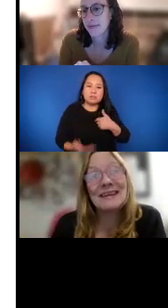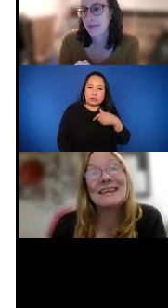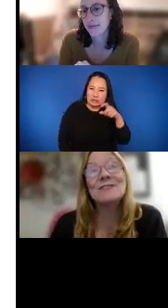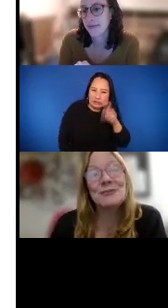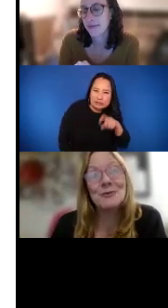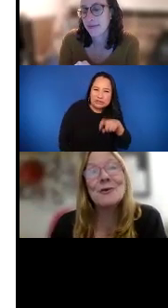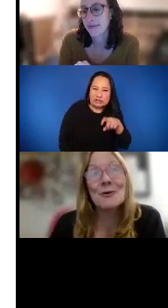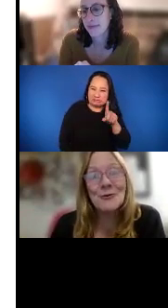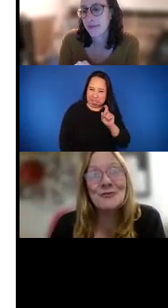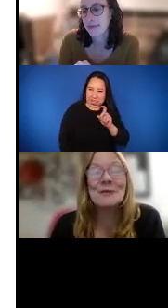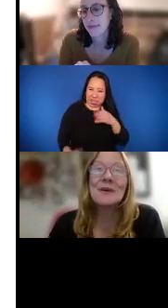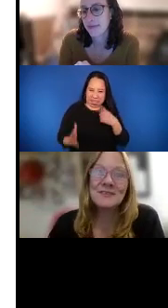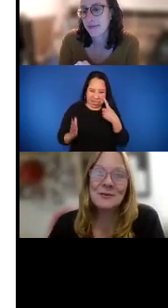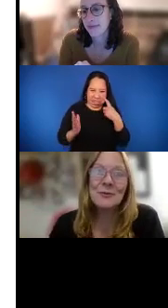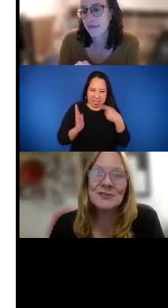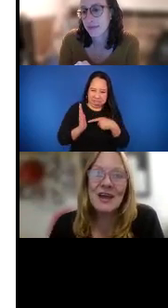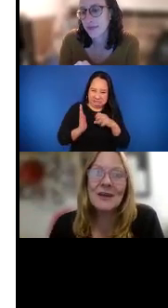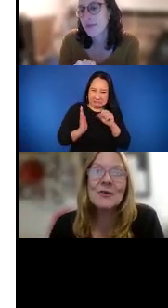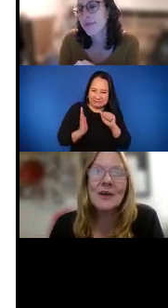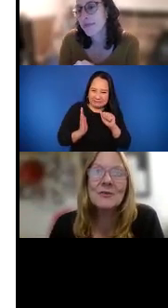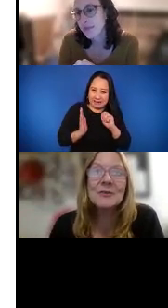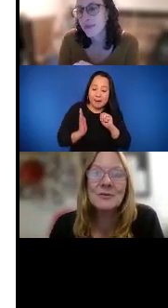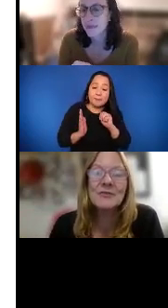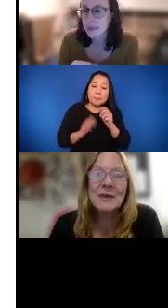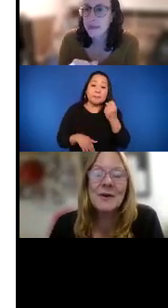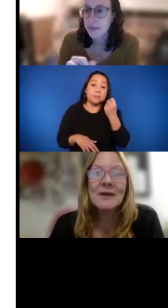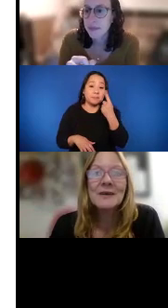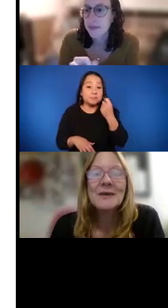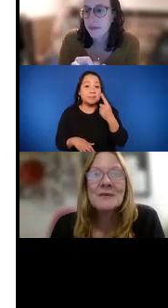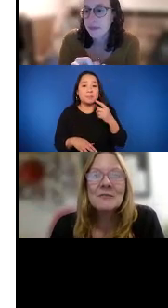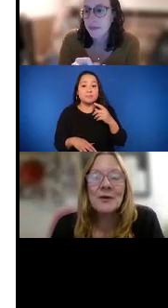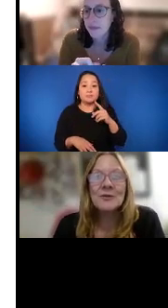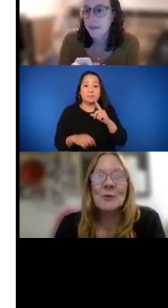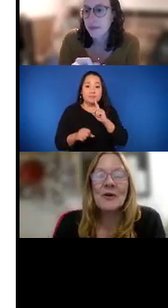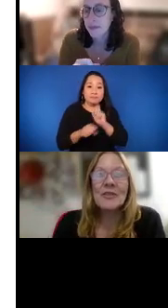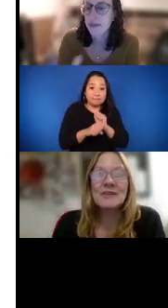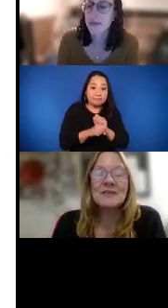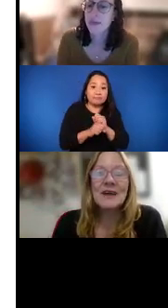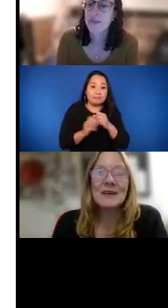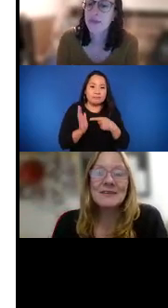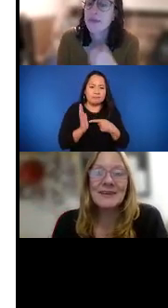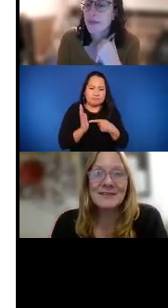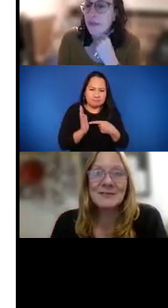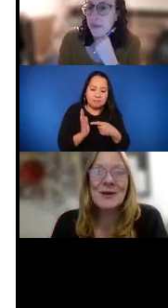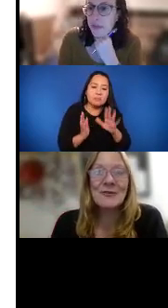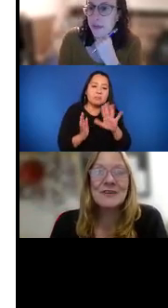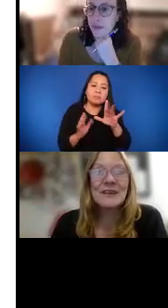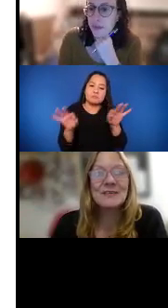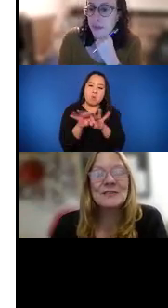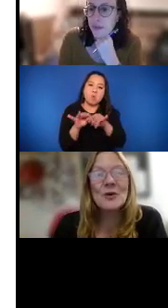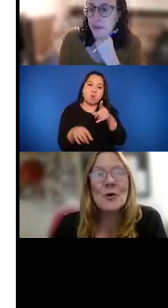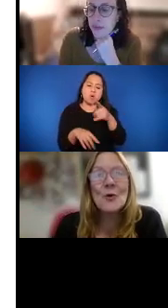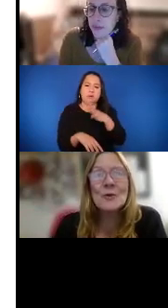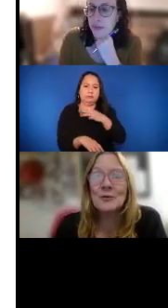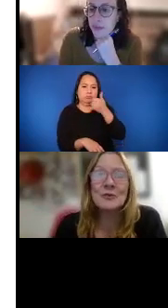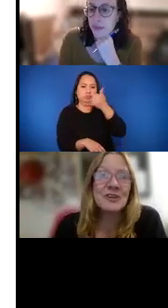but please do call FEMA to double check or go to the FEMA folks who were at the disaster recovery